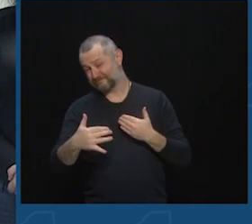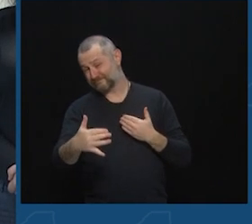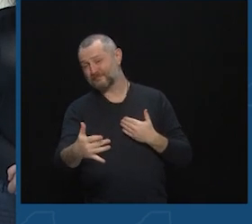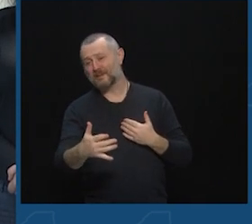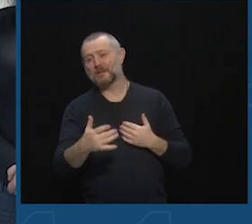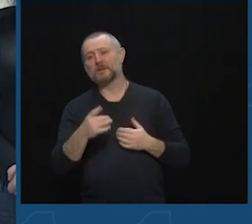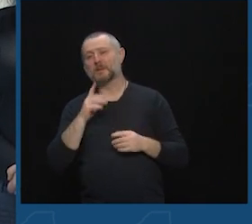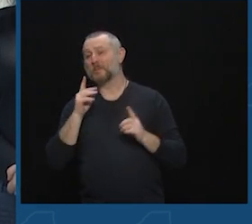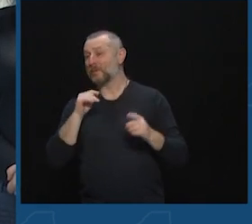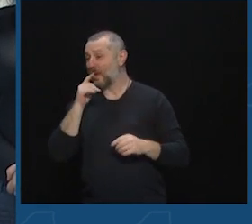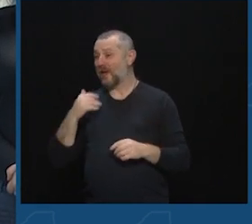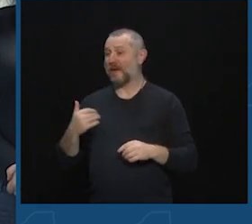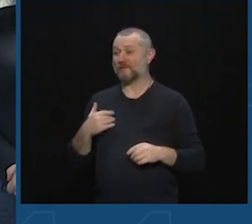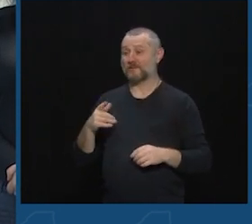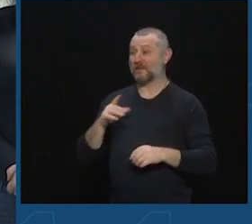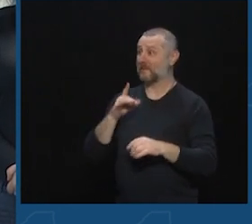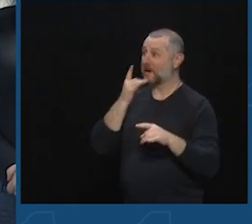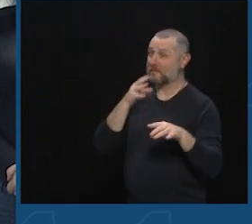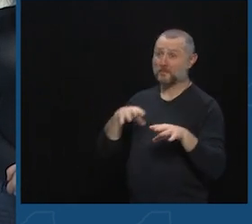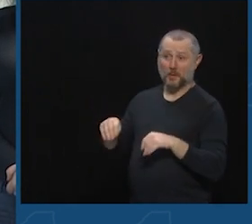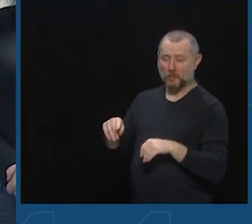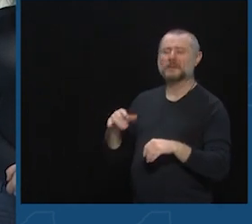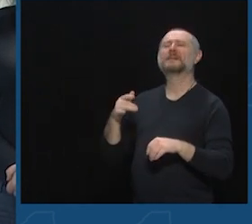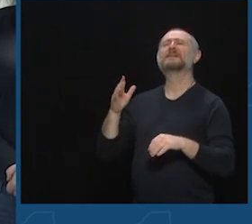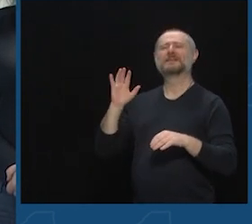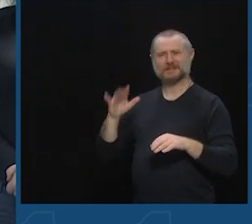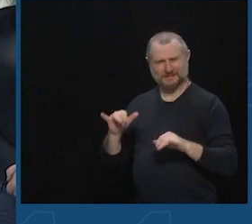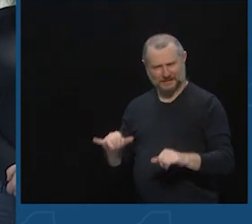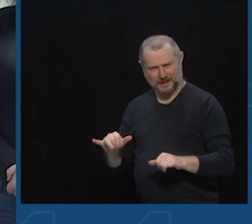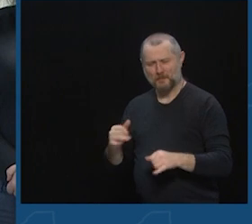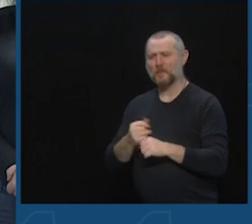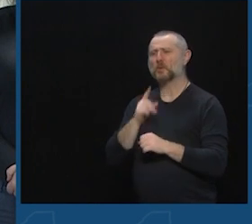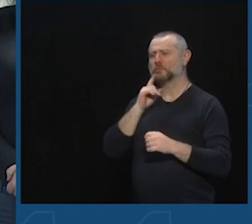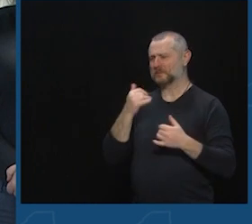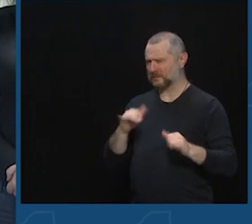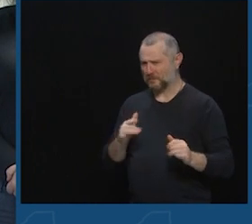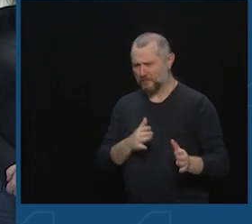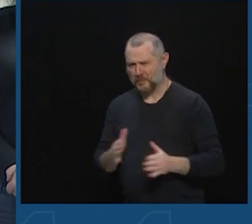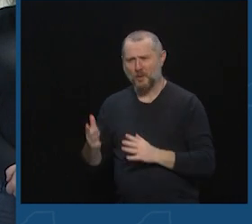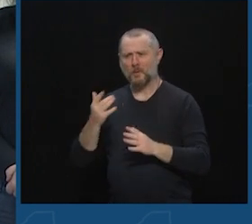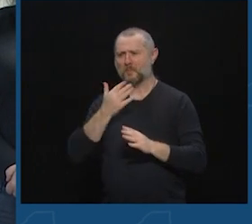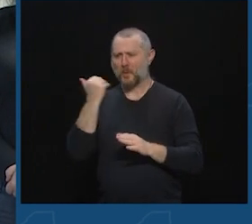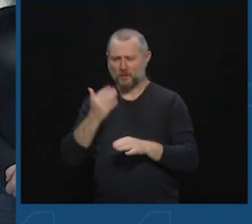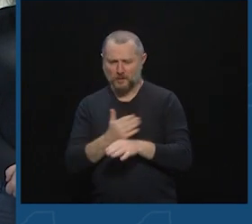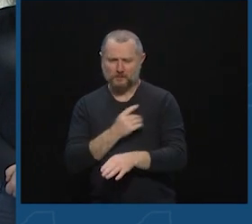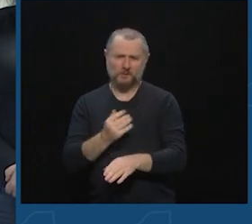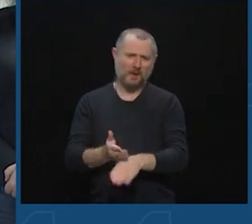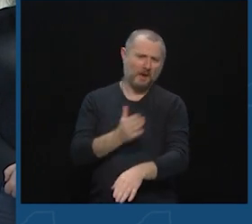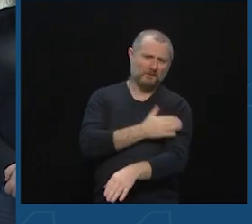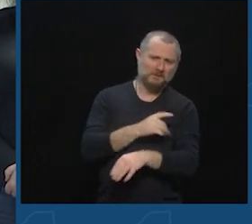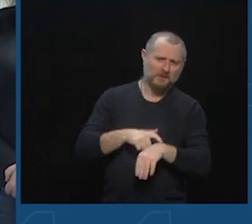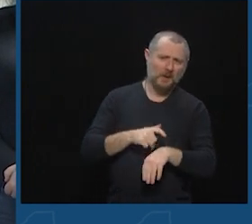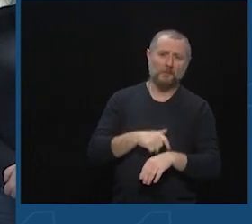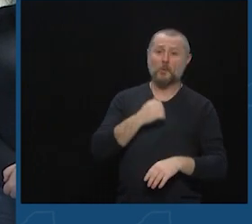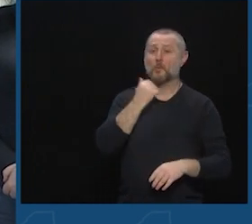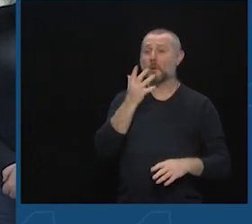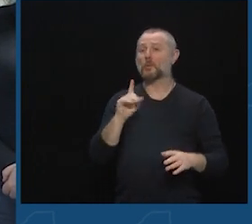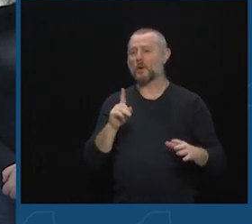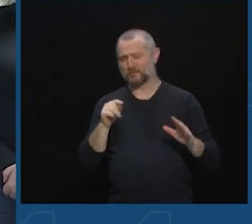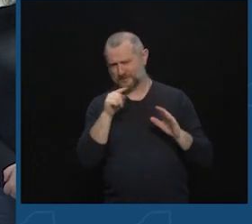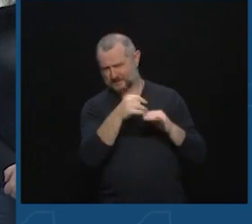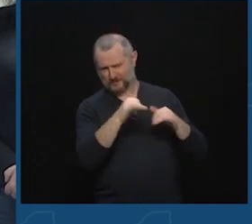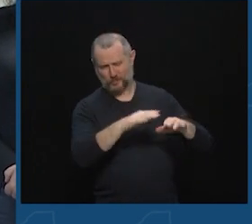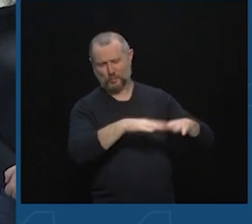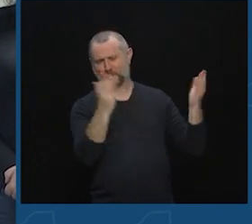have power tonight, stick to your plan. Make a plan. Those shelters are still up for a reason. They are warm. I have been there.